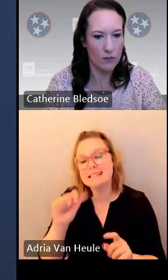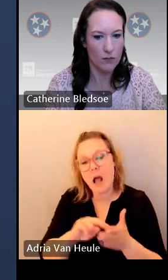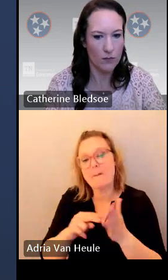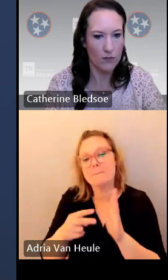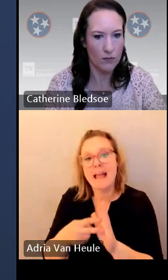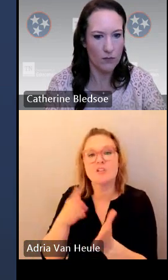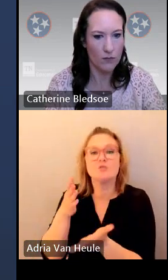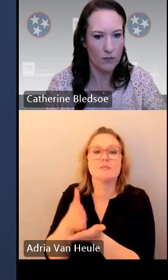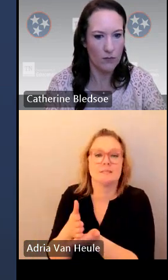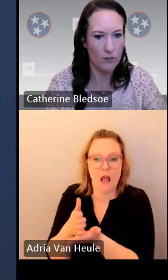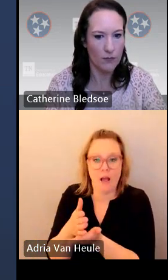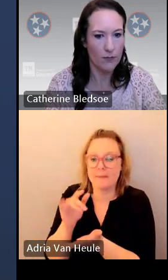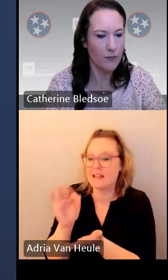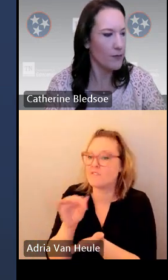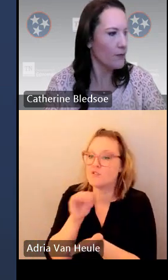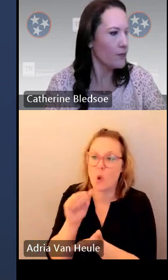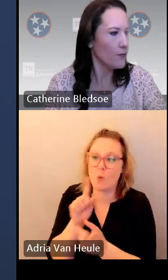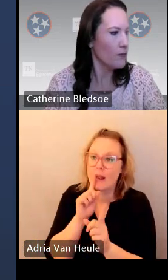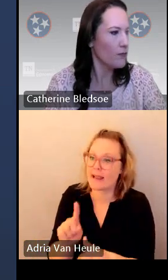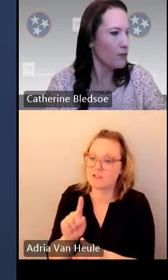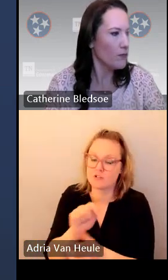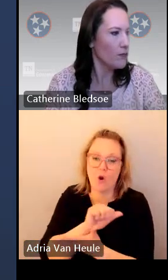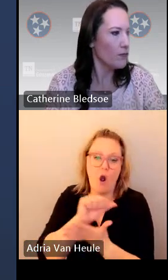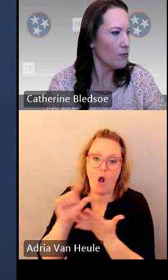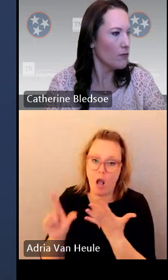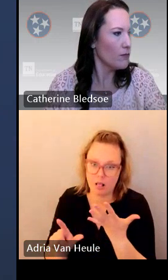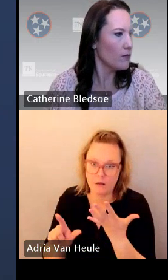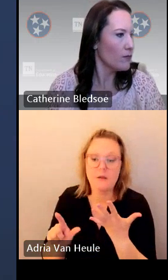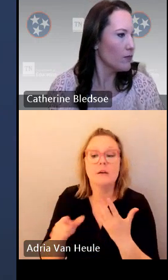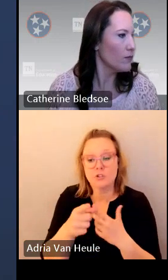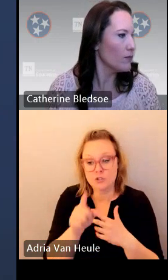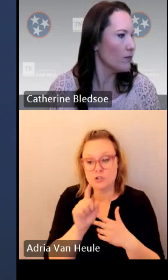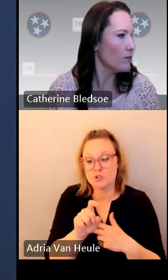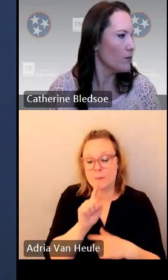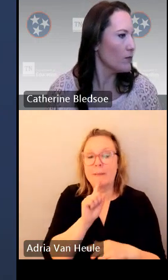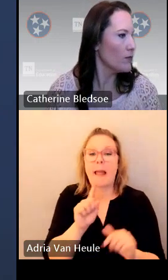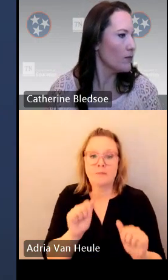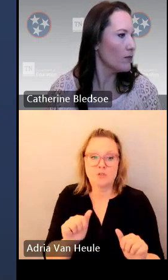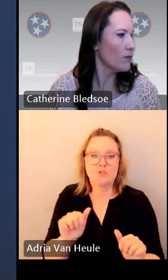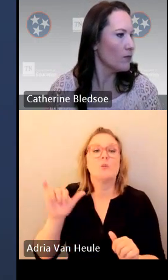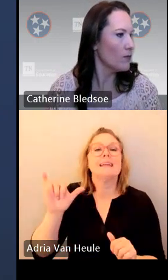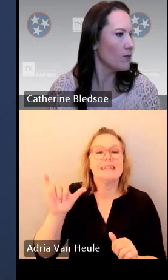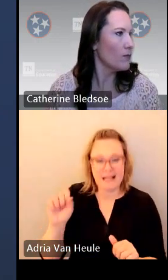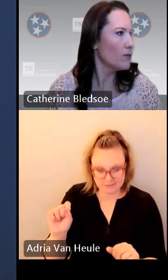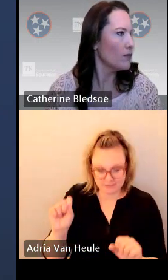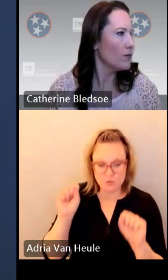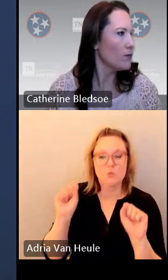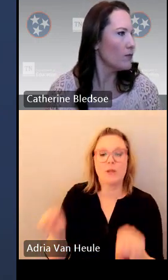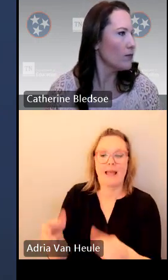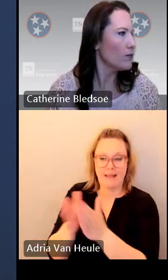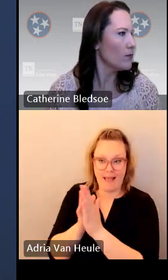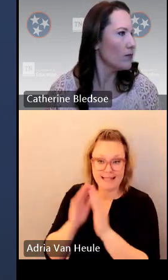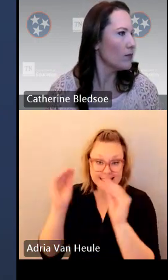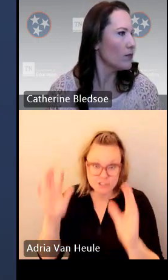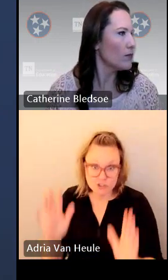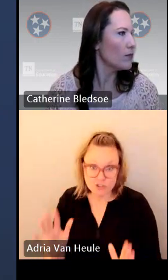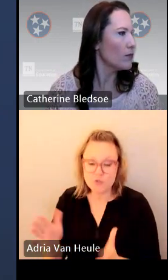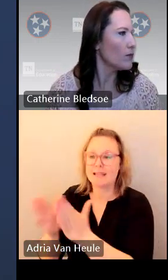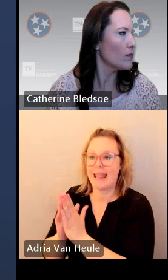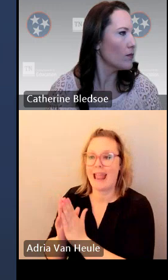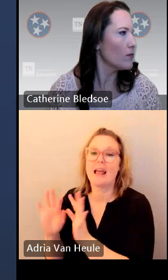don't answer all the questions. And you should be able to. So yes, you can contact teachers or other family members, maybe